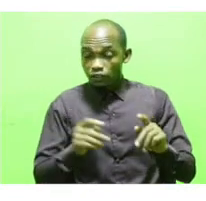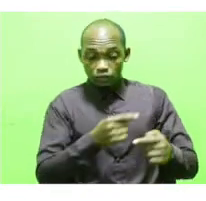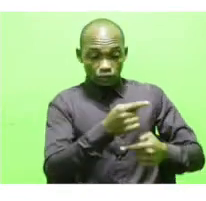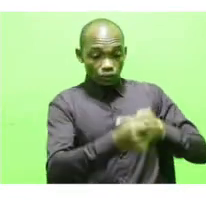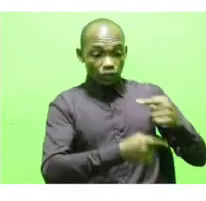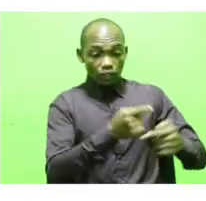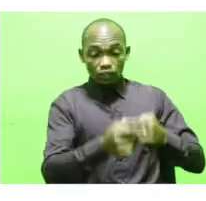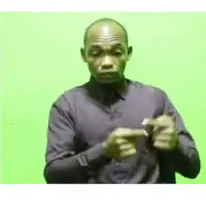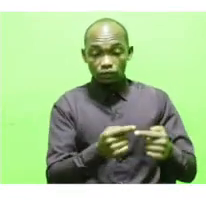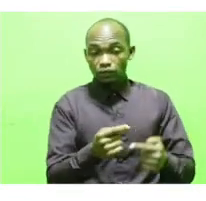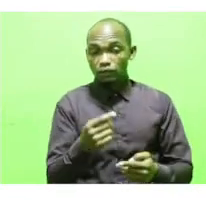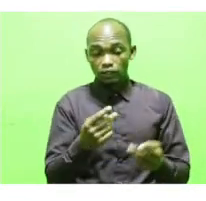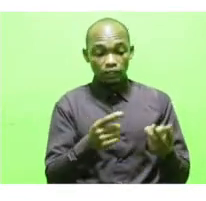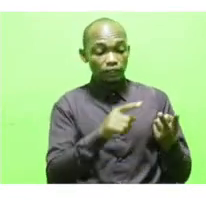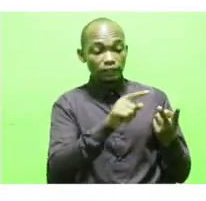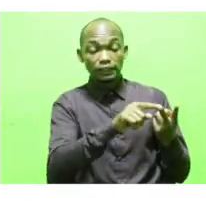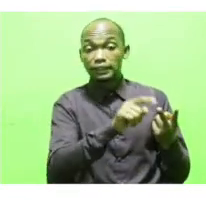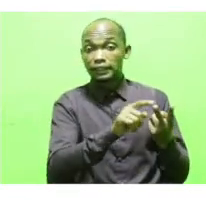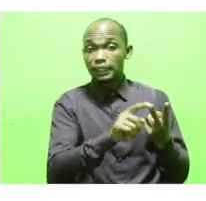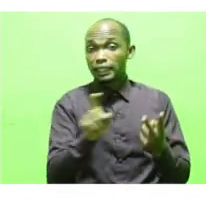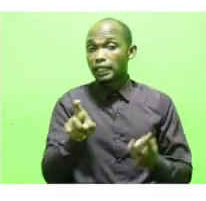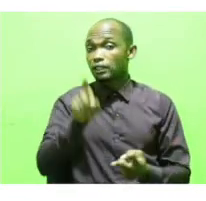Moving on to our second question,